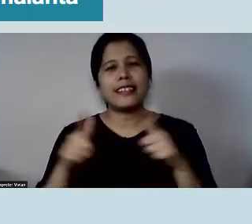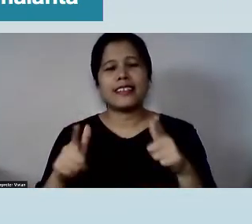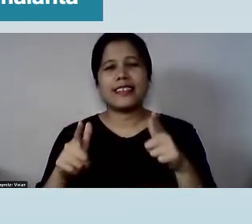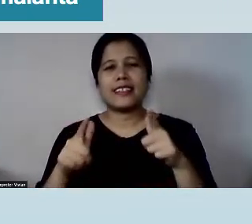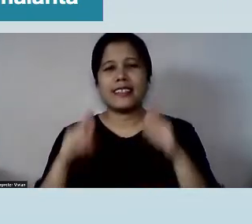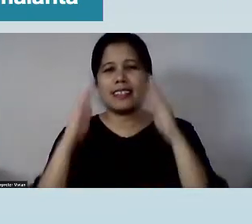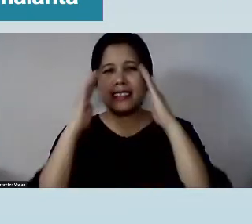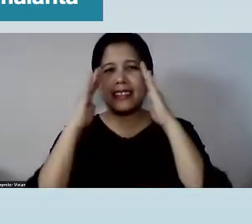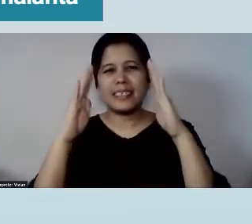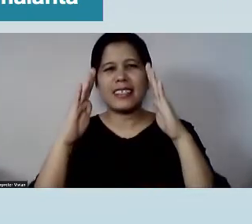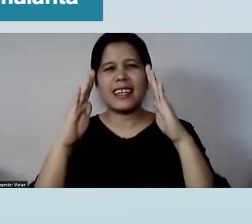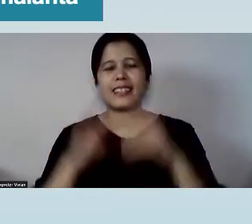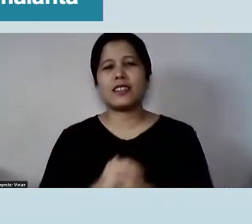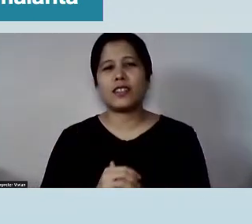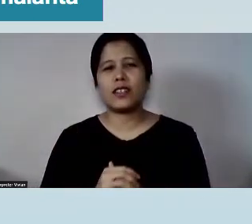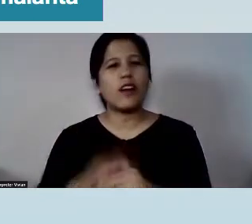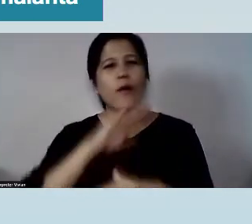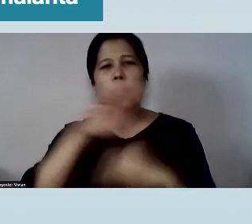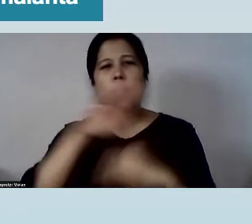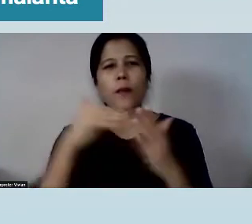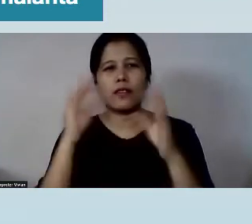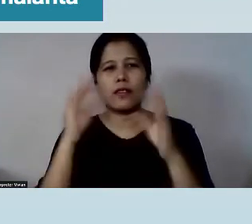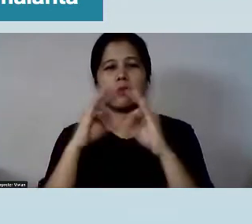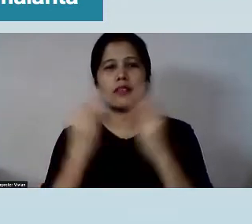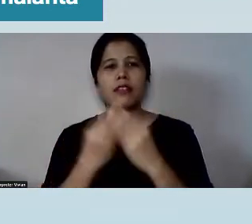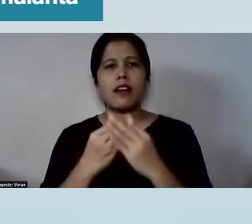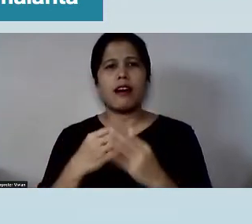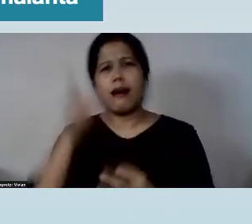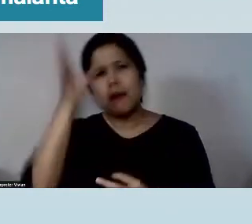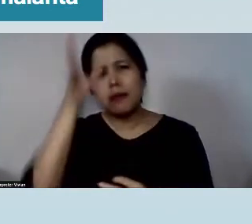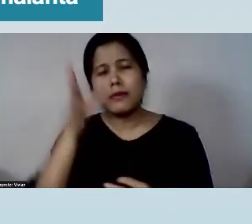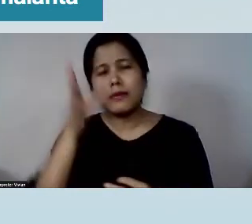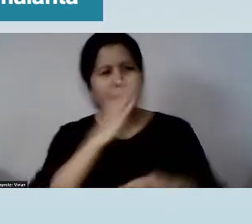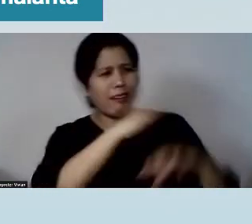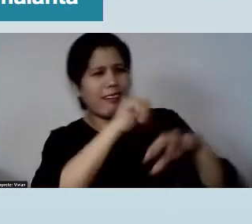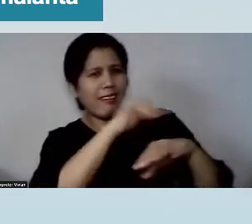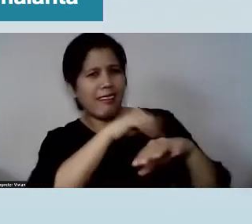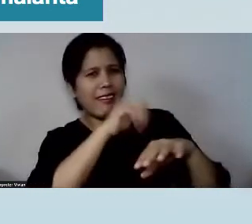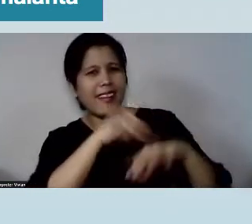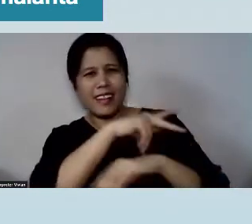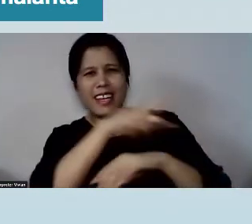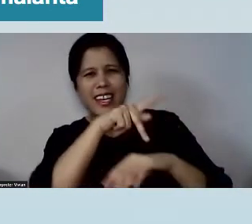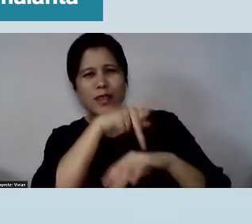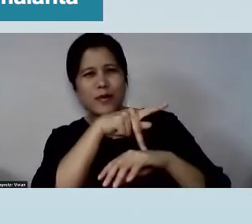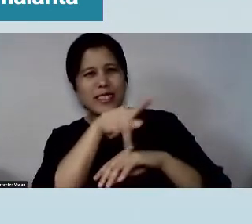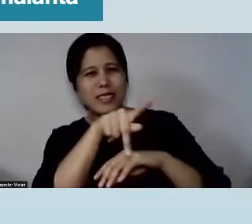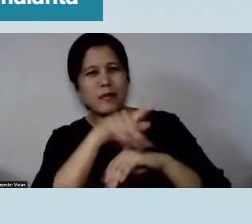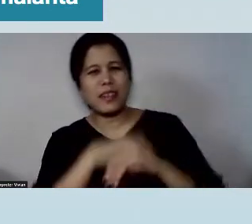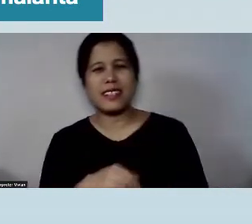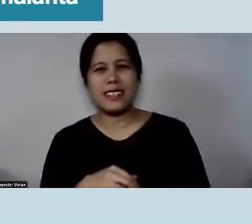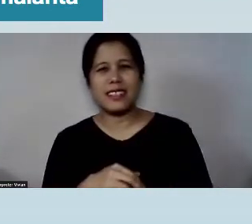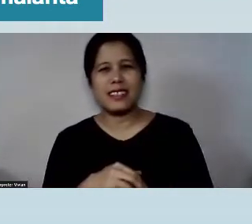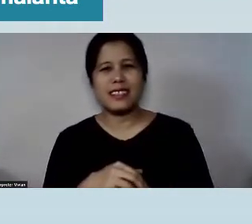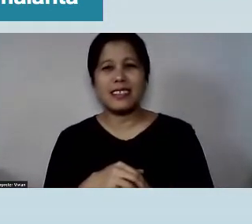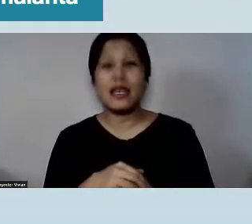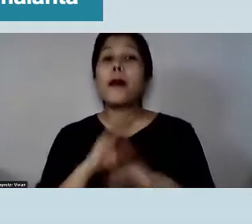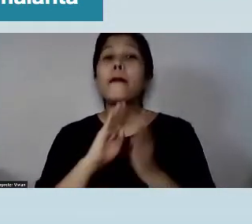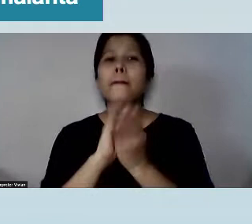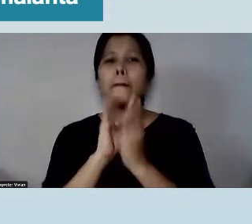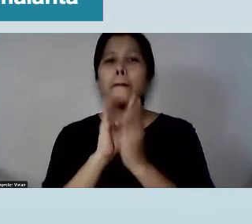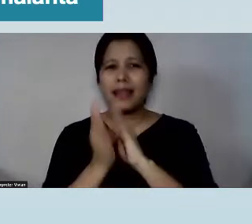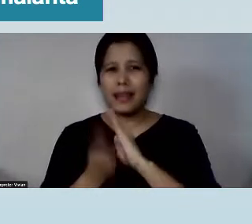for the entire family. Mom and dad is often called by the principal, okay? So it becomes